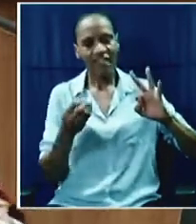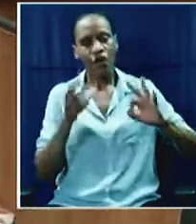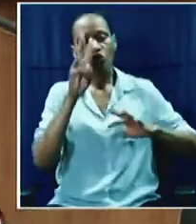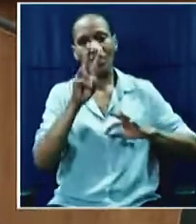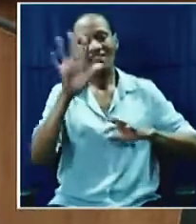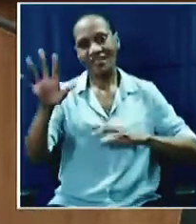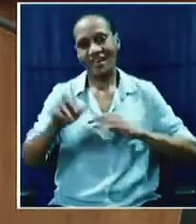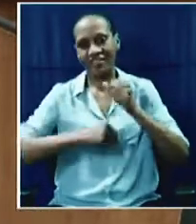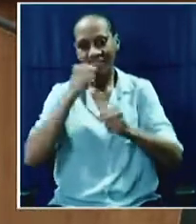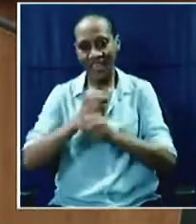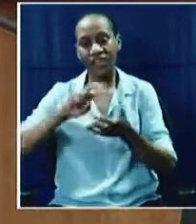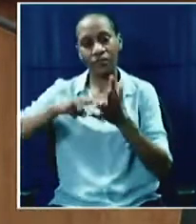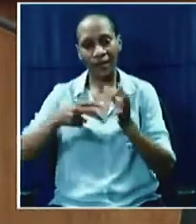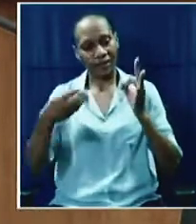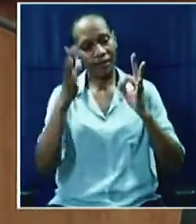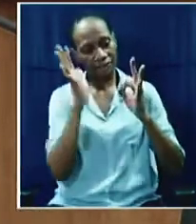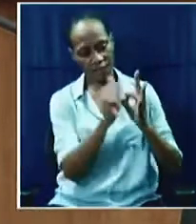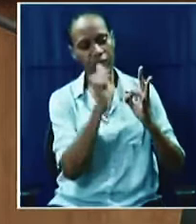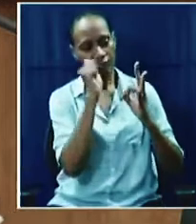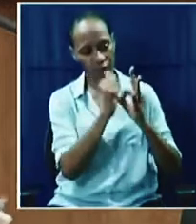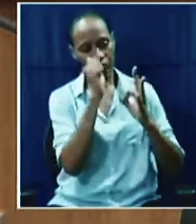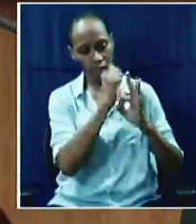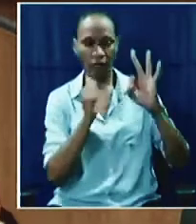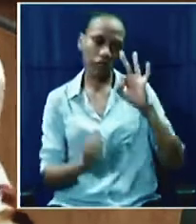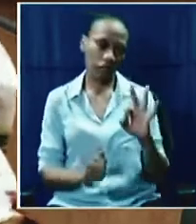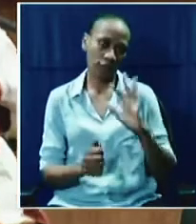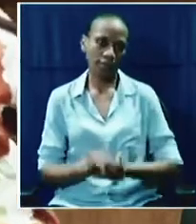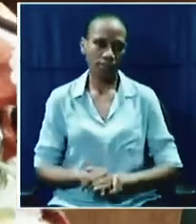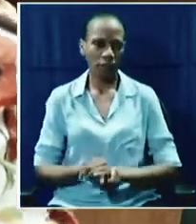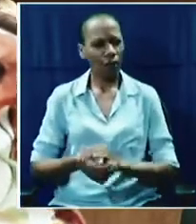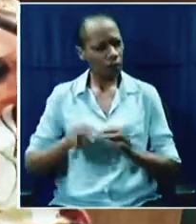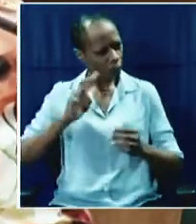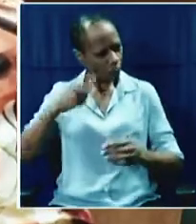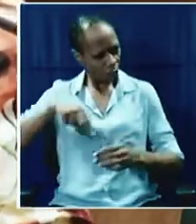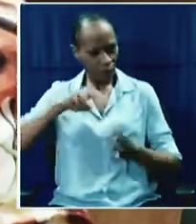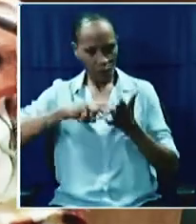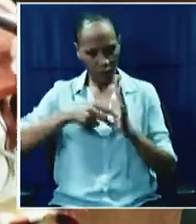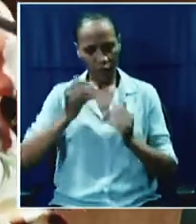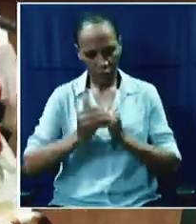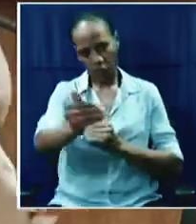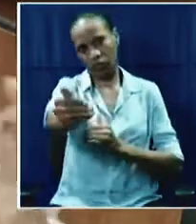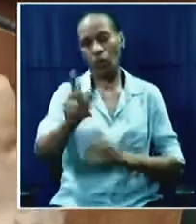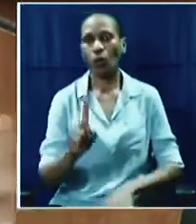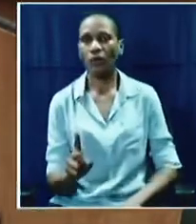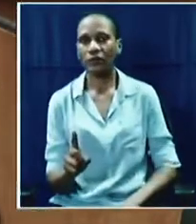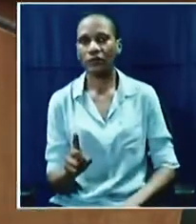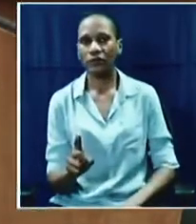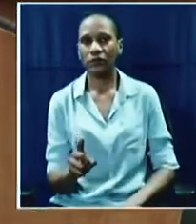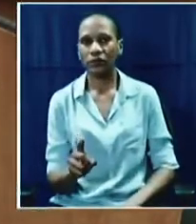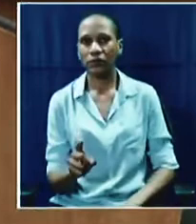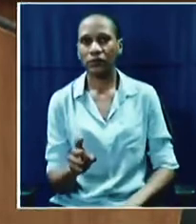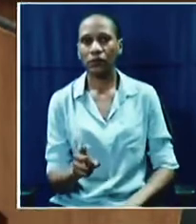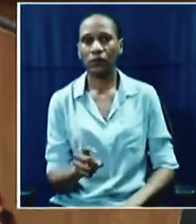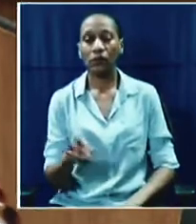at least for the three pilots. And we must envisage a smart